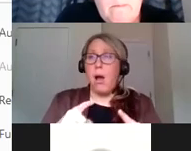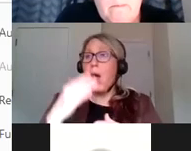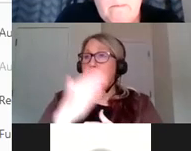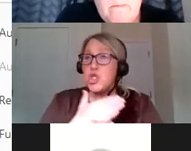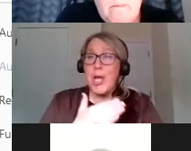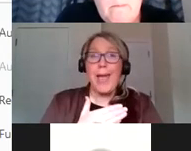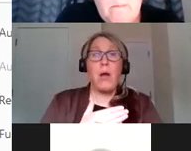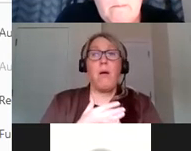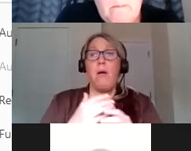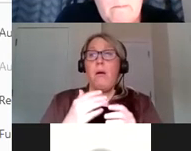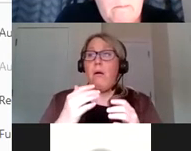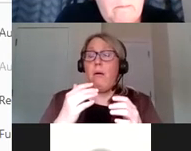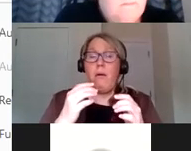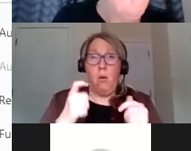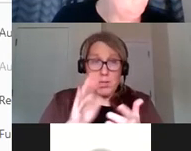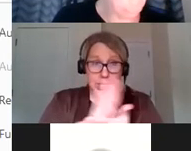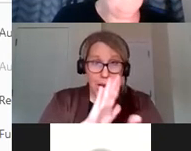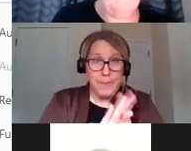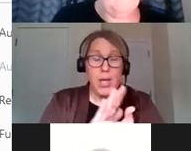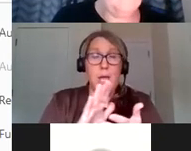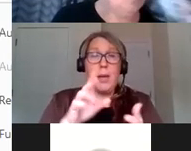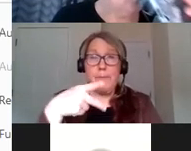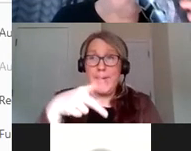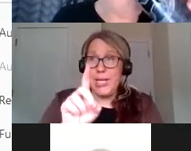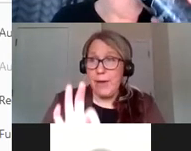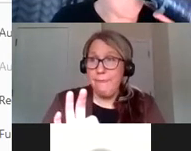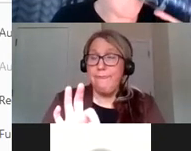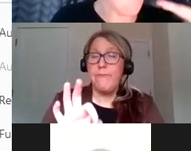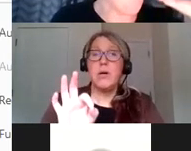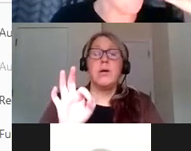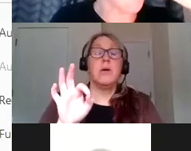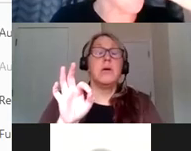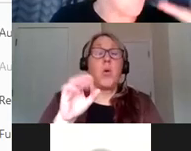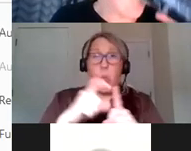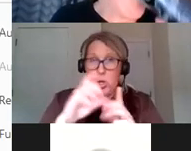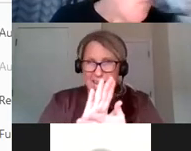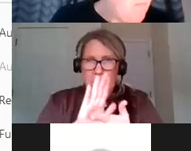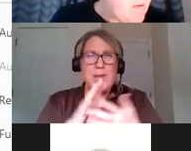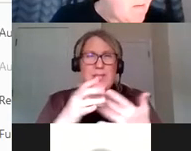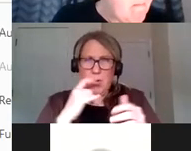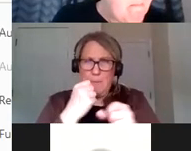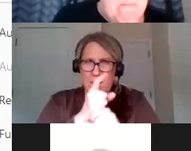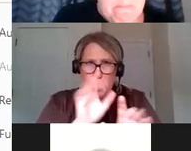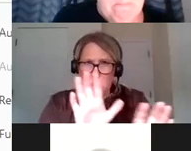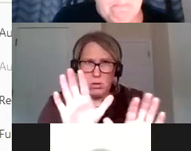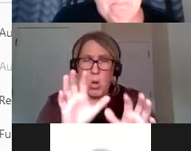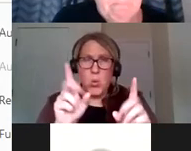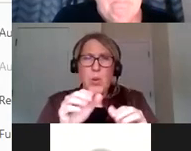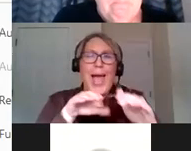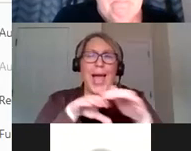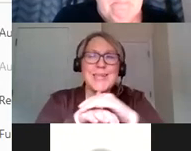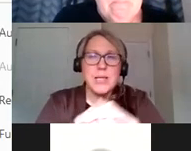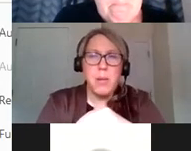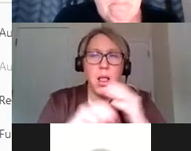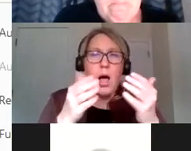document as a PDF. You may actually share it as a Word document, which is why we still need to make sure that we're doing the accessible